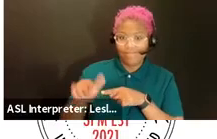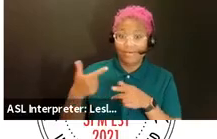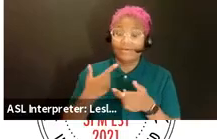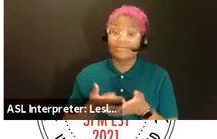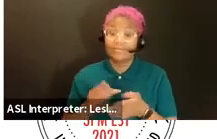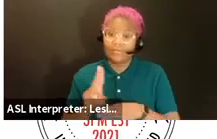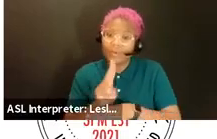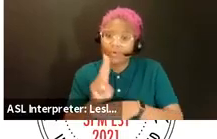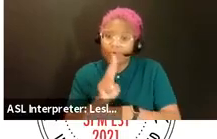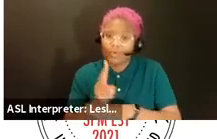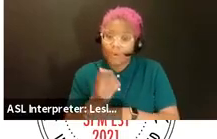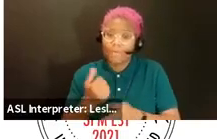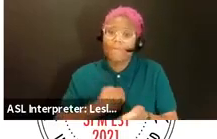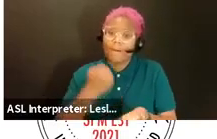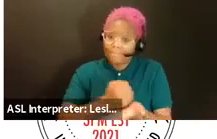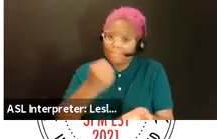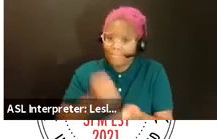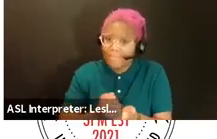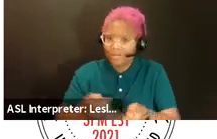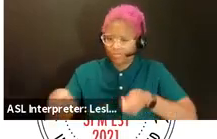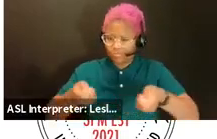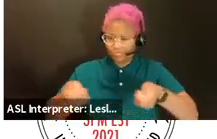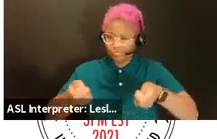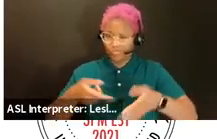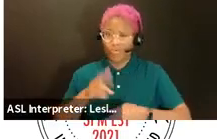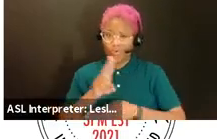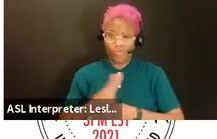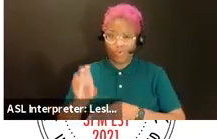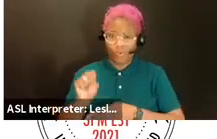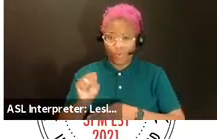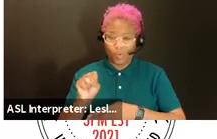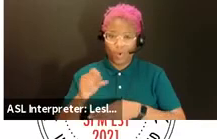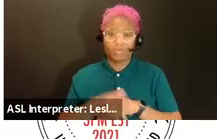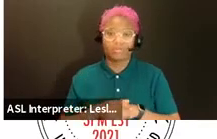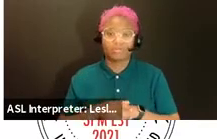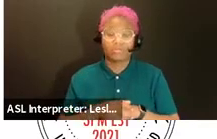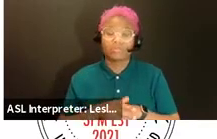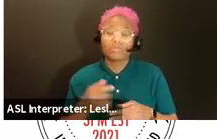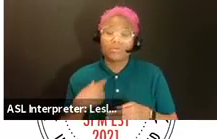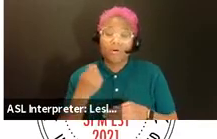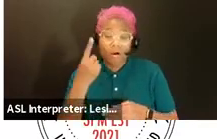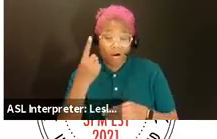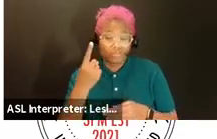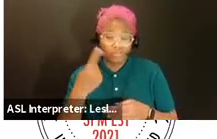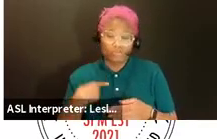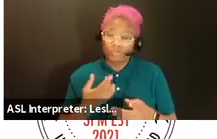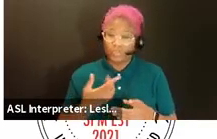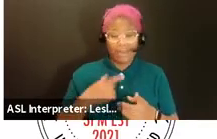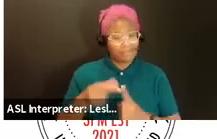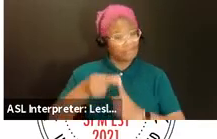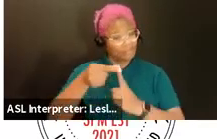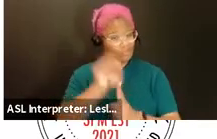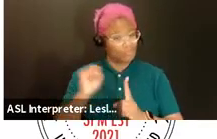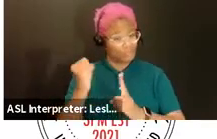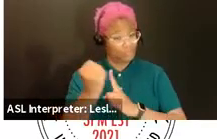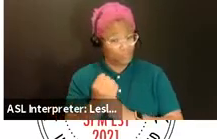airports upon arrival in the US. This has happened in certain occasions. It is nothing that you should be